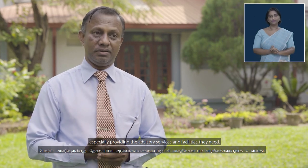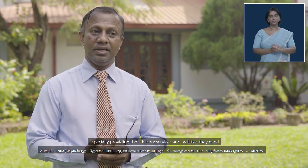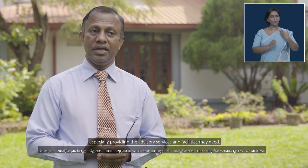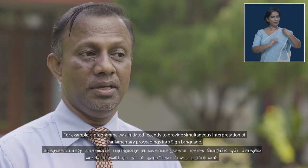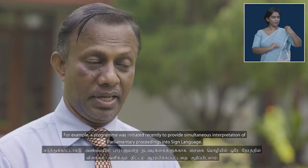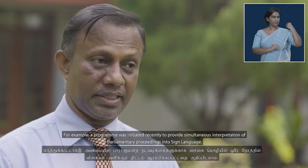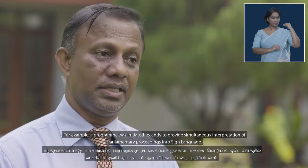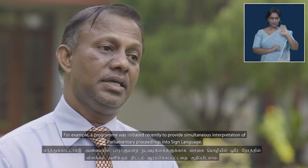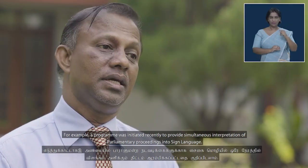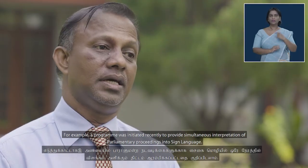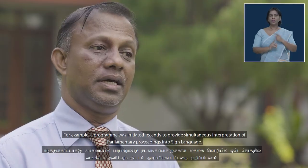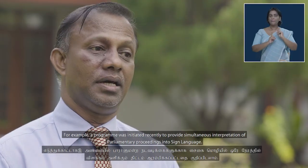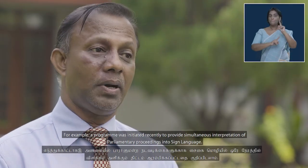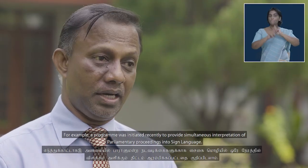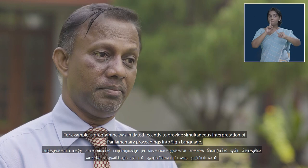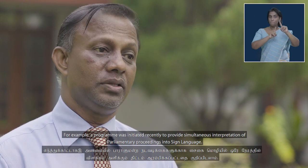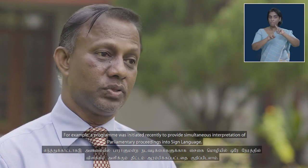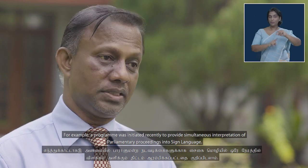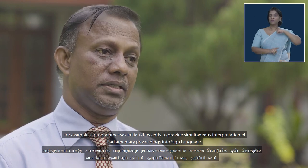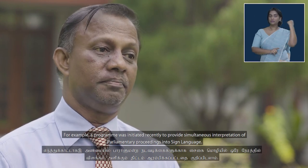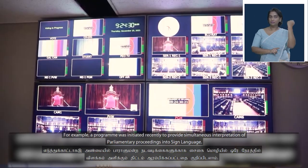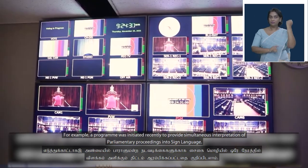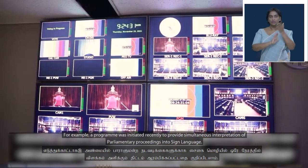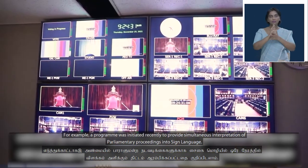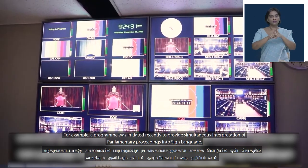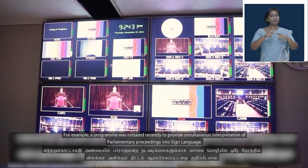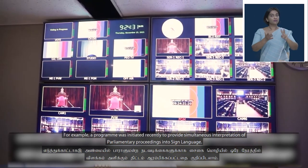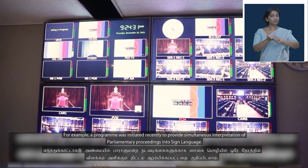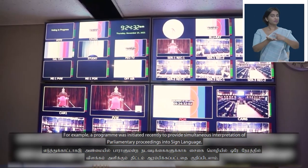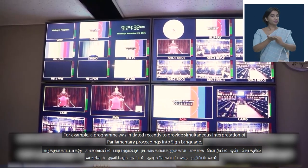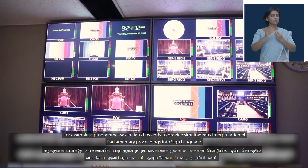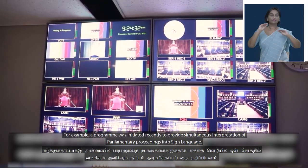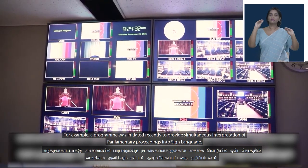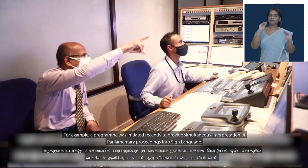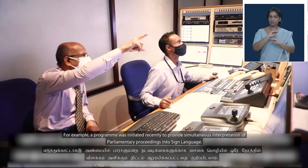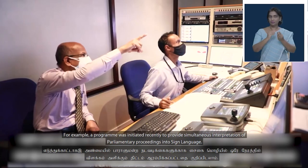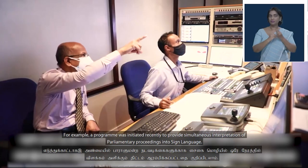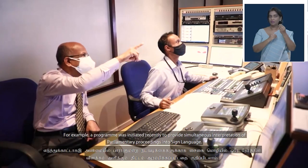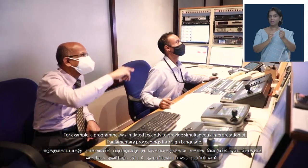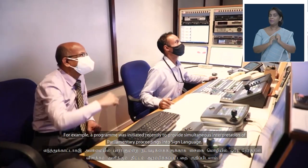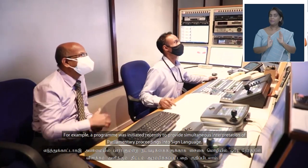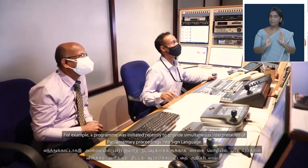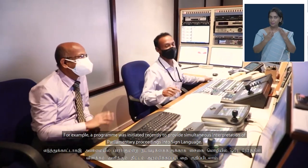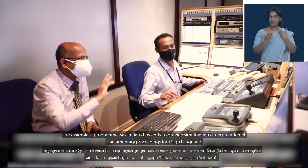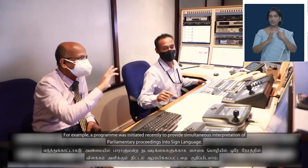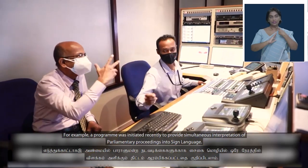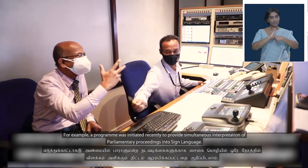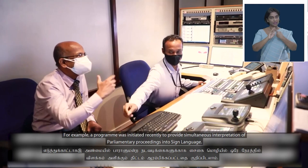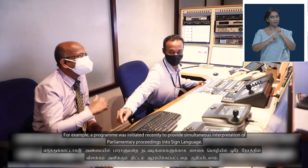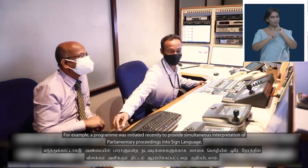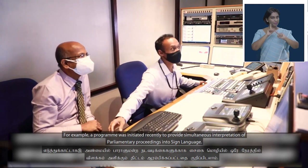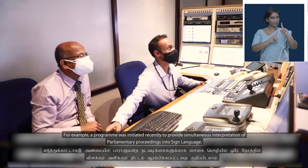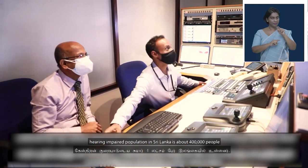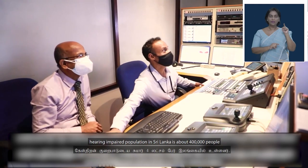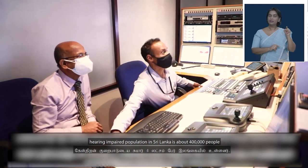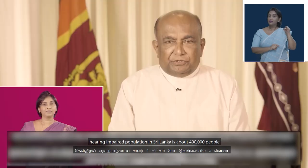It is the parliament has been in Sri Lanka.